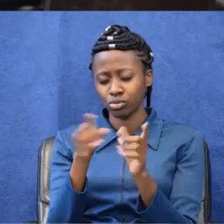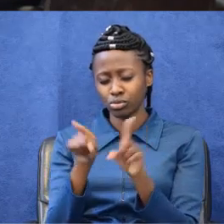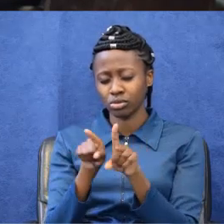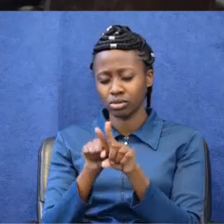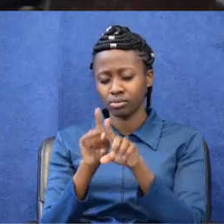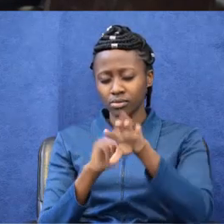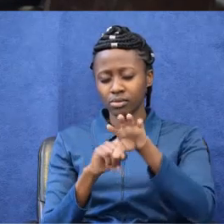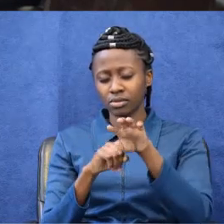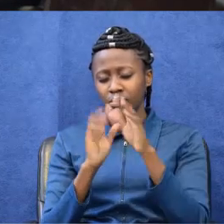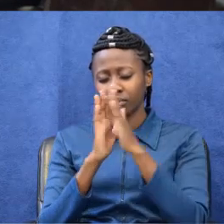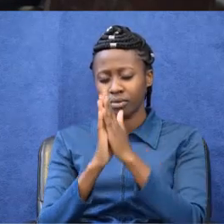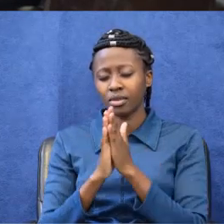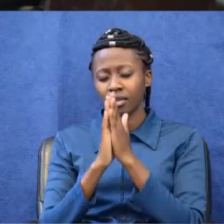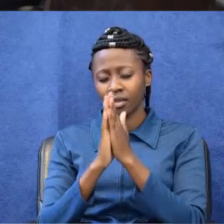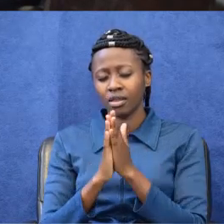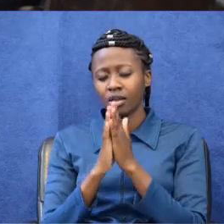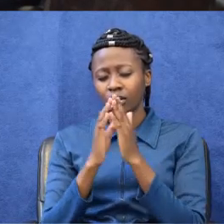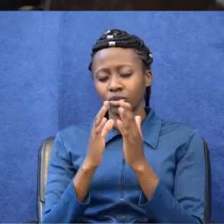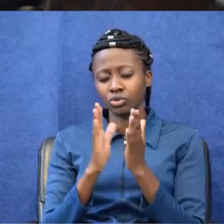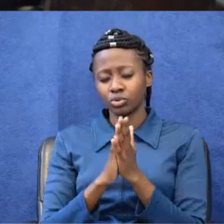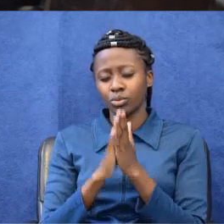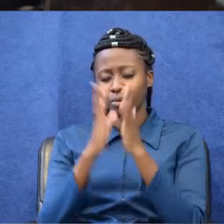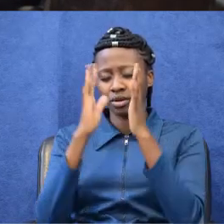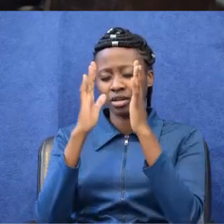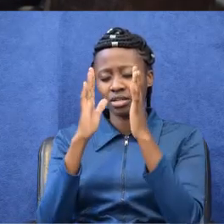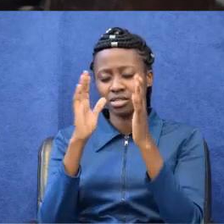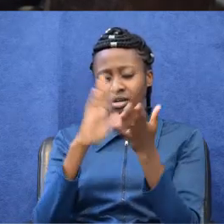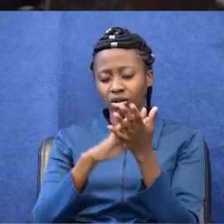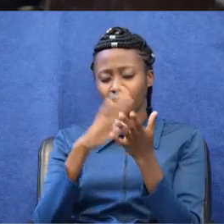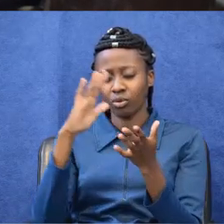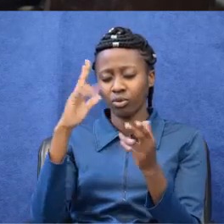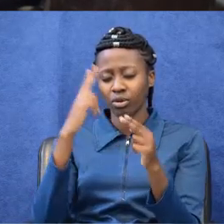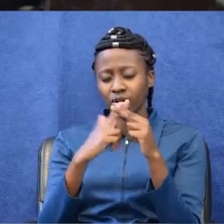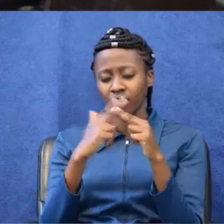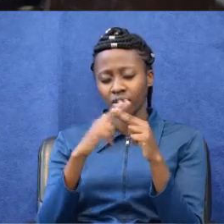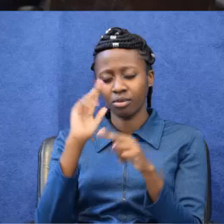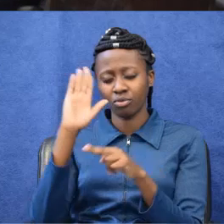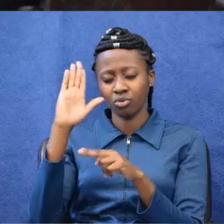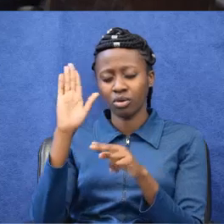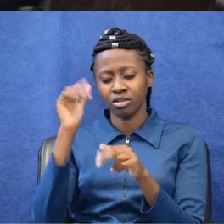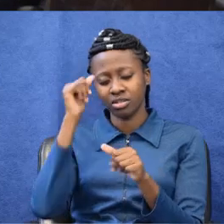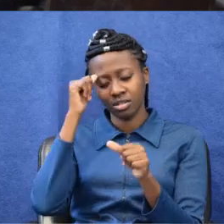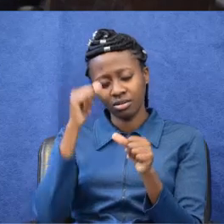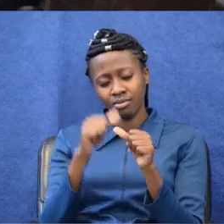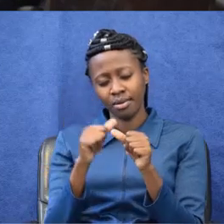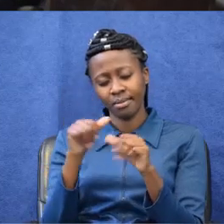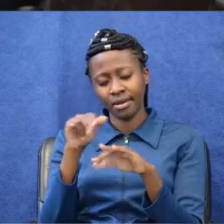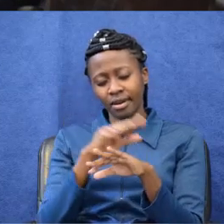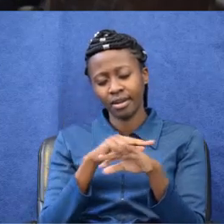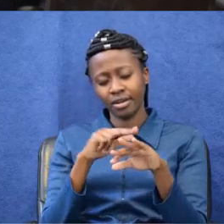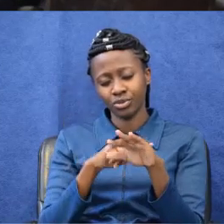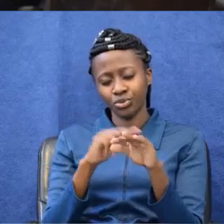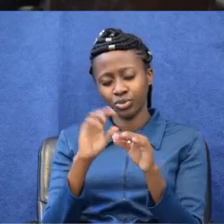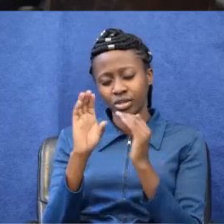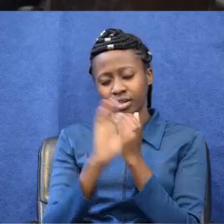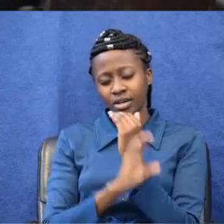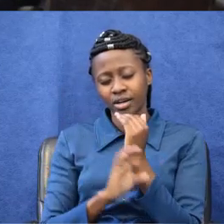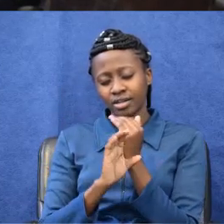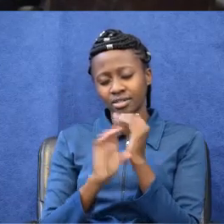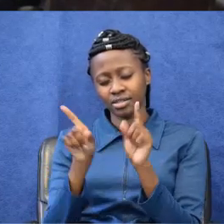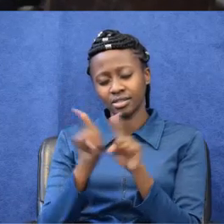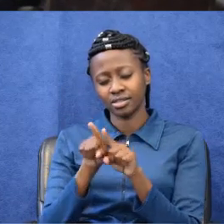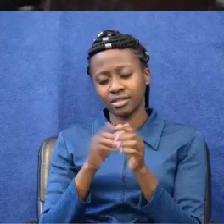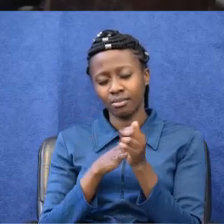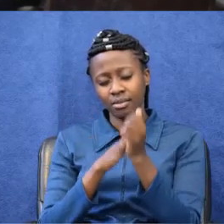we continue to praise your name, we continue to glorify you. Remembering our nation, our country this morning, even our leaders who are at the